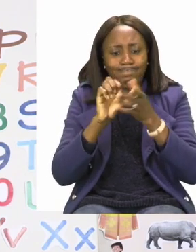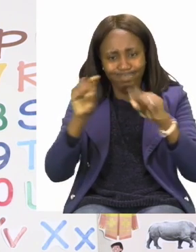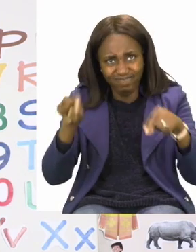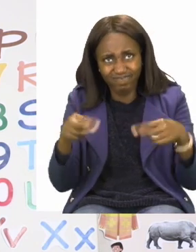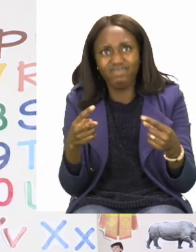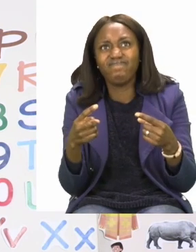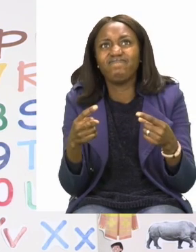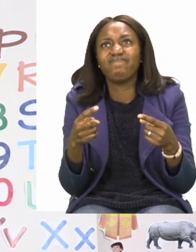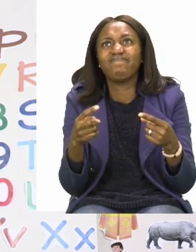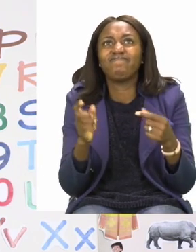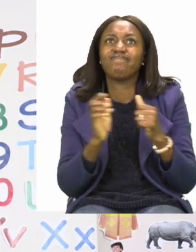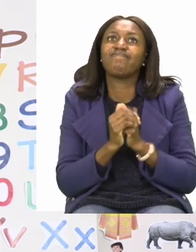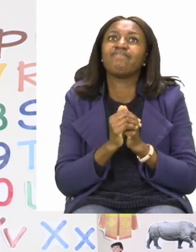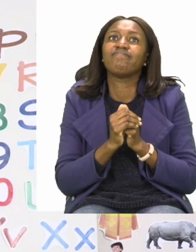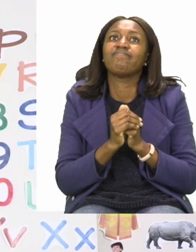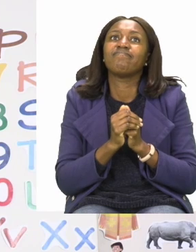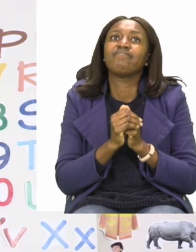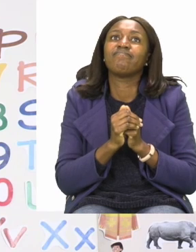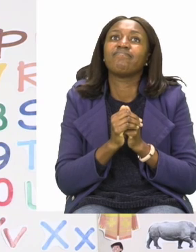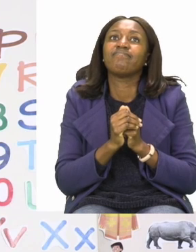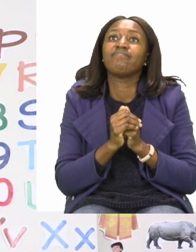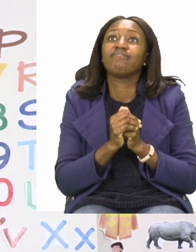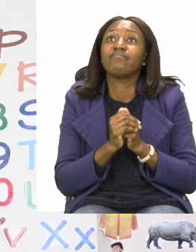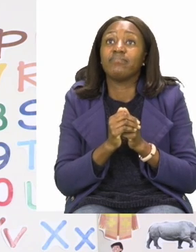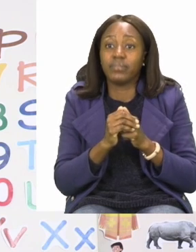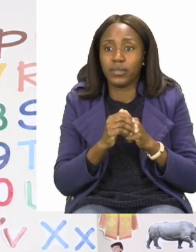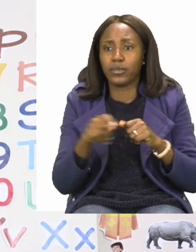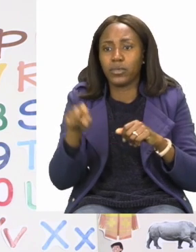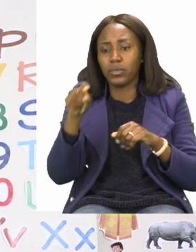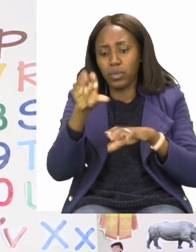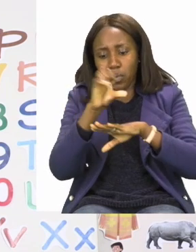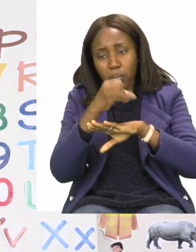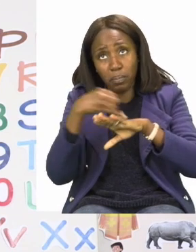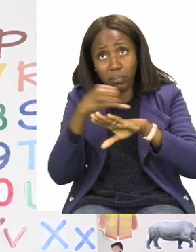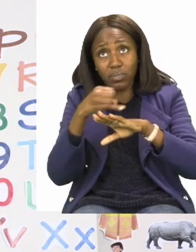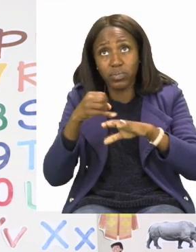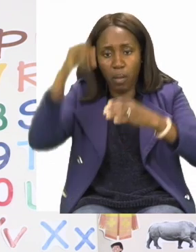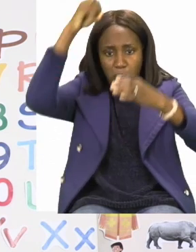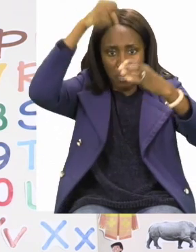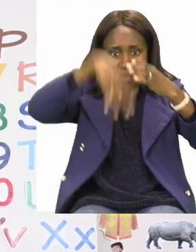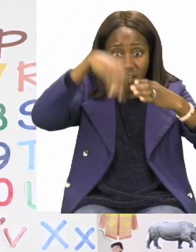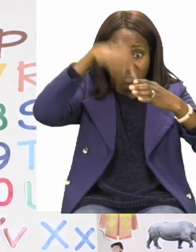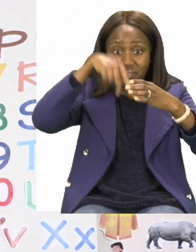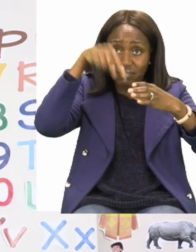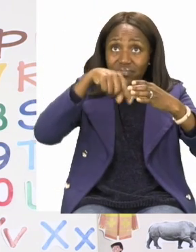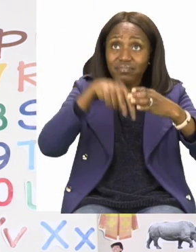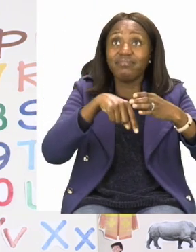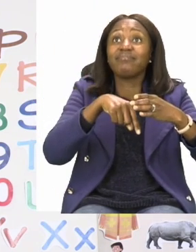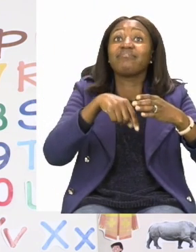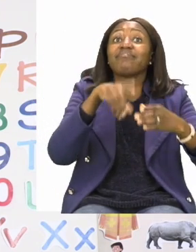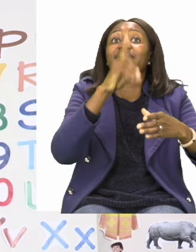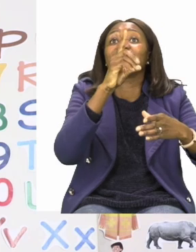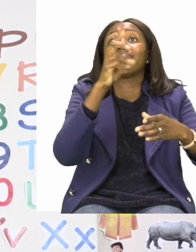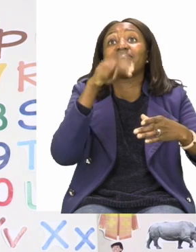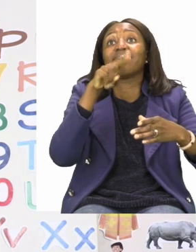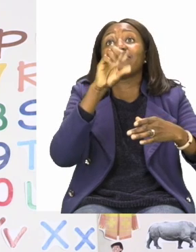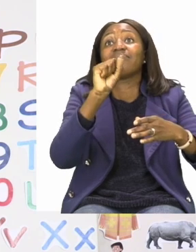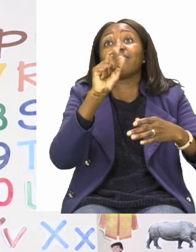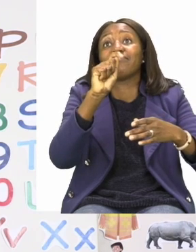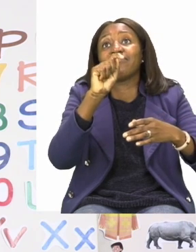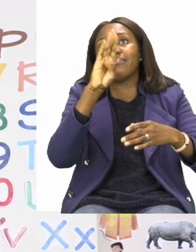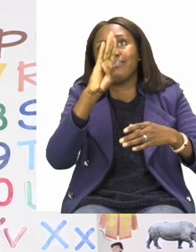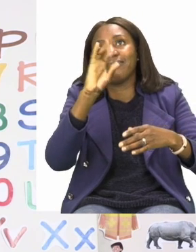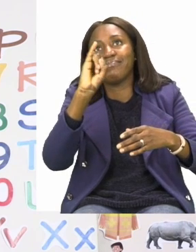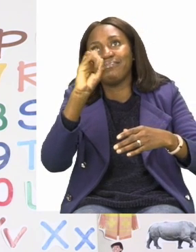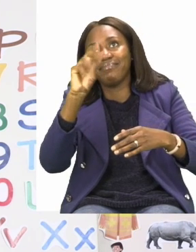rubbish bin, also known as a dust bin. That is where all the things we don't want to use